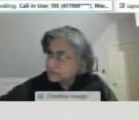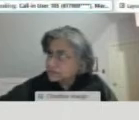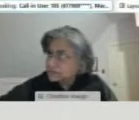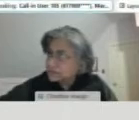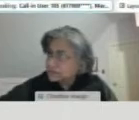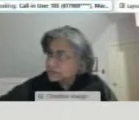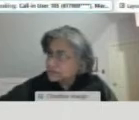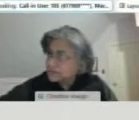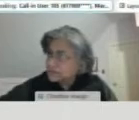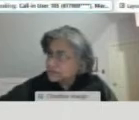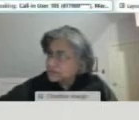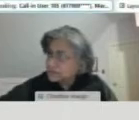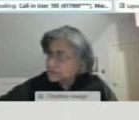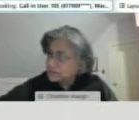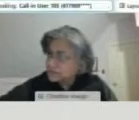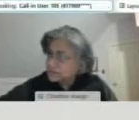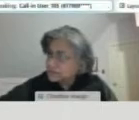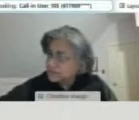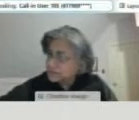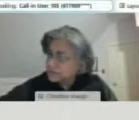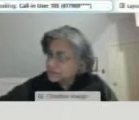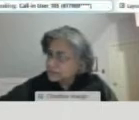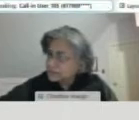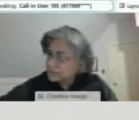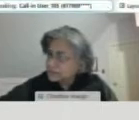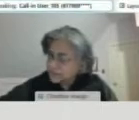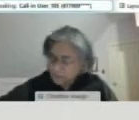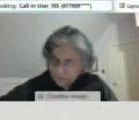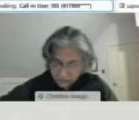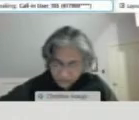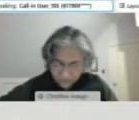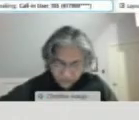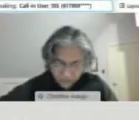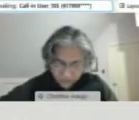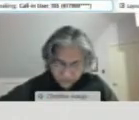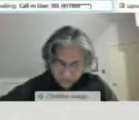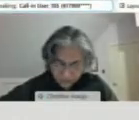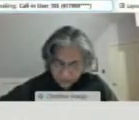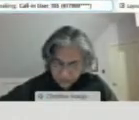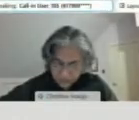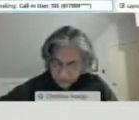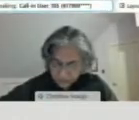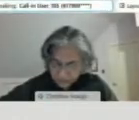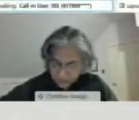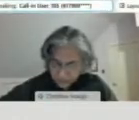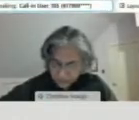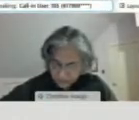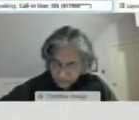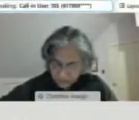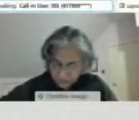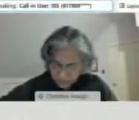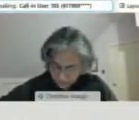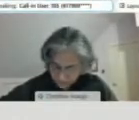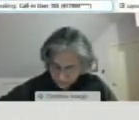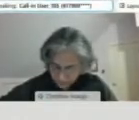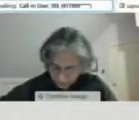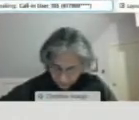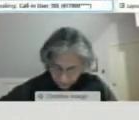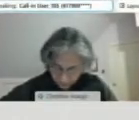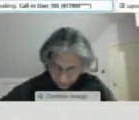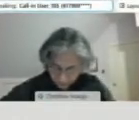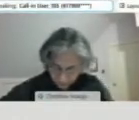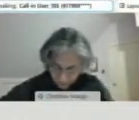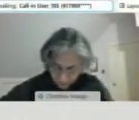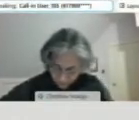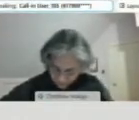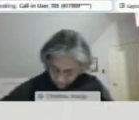flam, and I don't know if people can be believed, and it would be nice to check in on them later. This is where the decision gets made, so